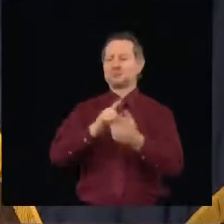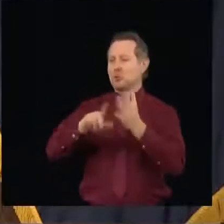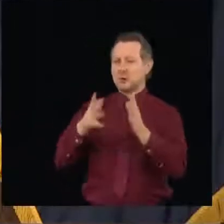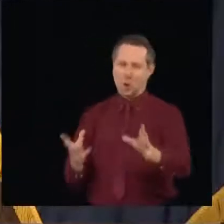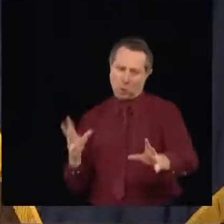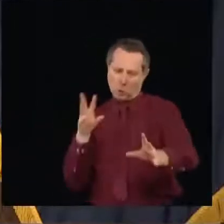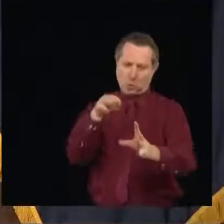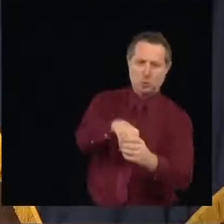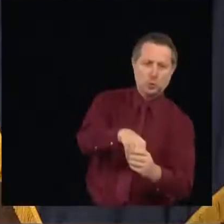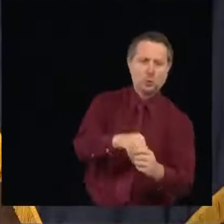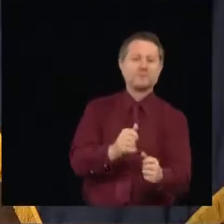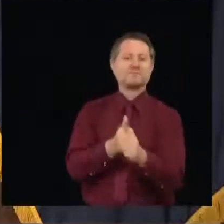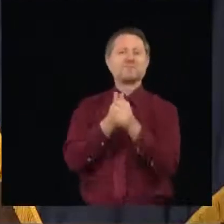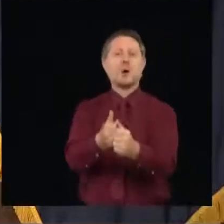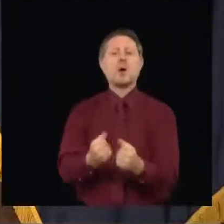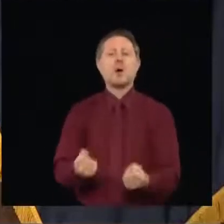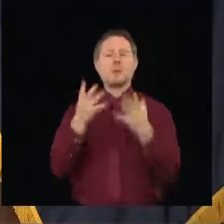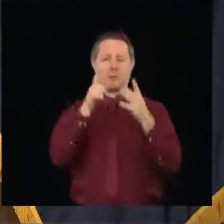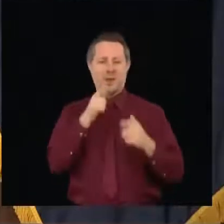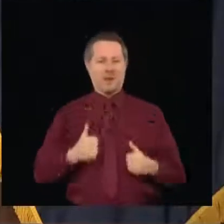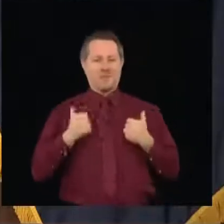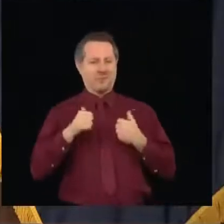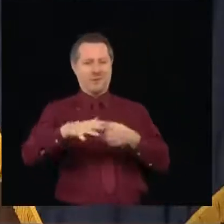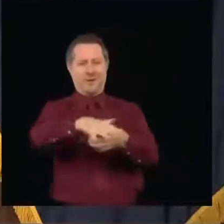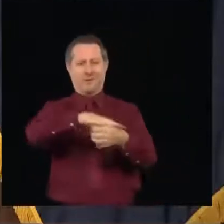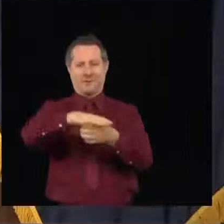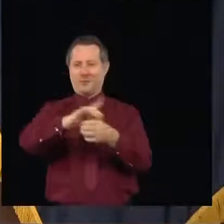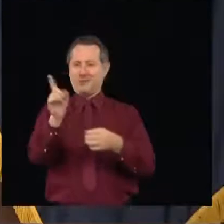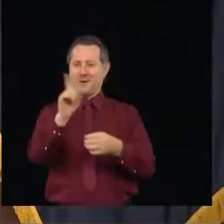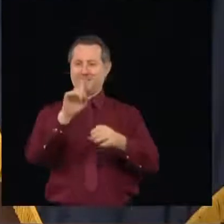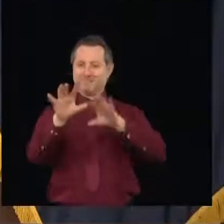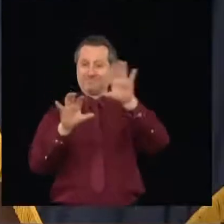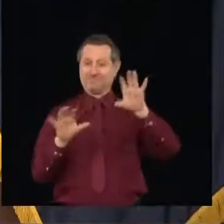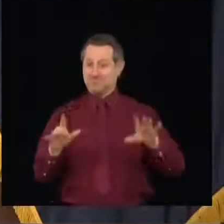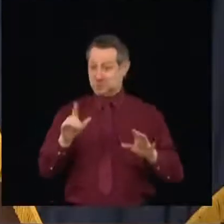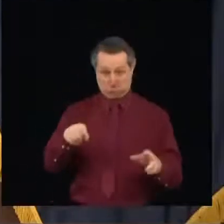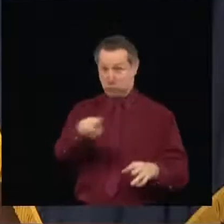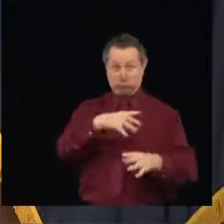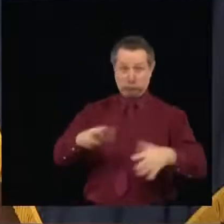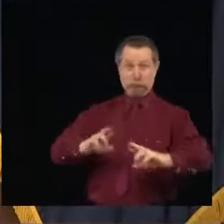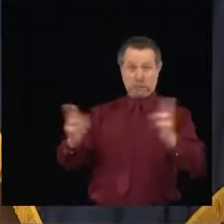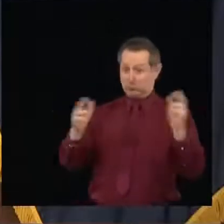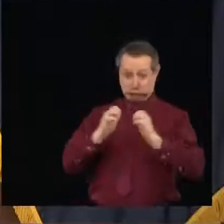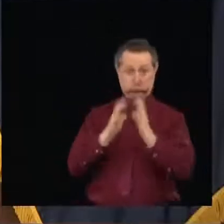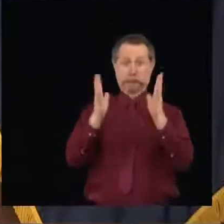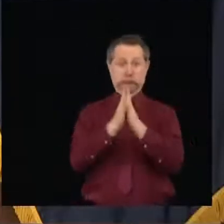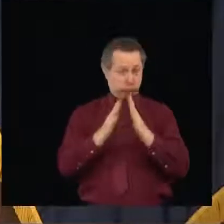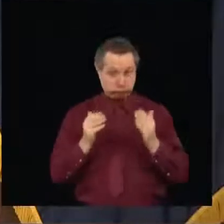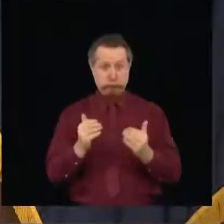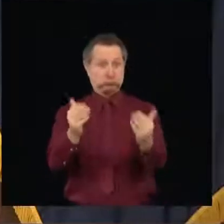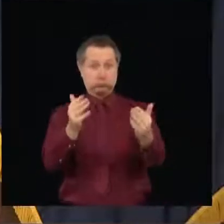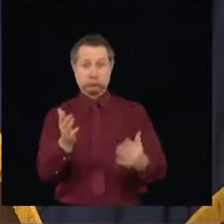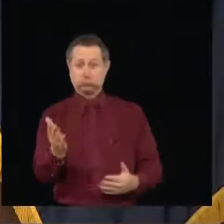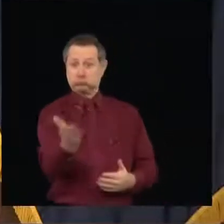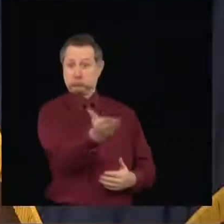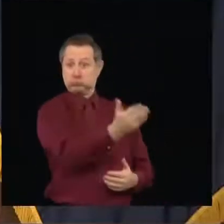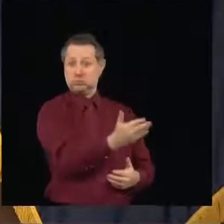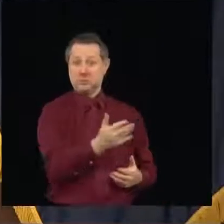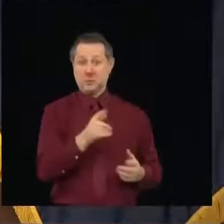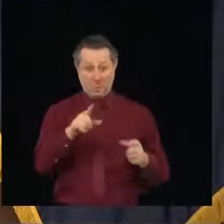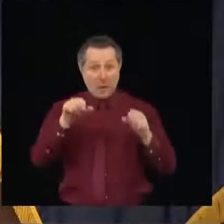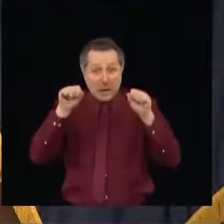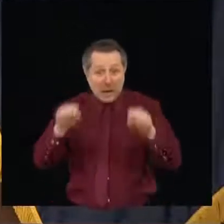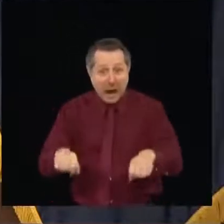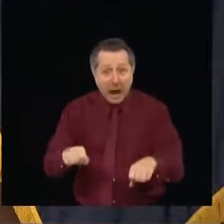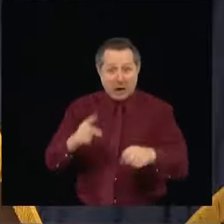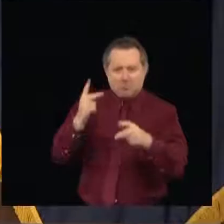their population, and those are all in place. So if you just add up those five regions tracers numbers on